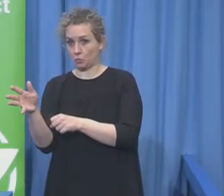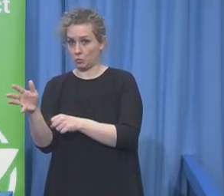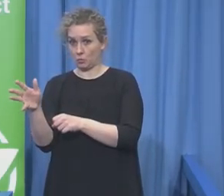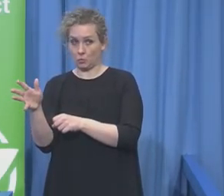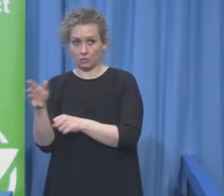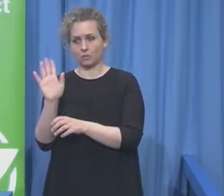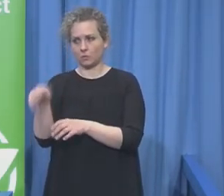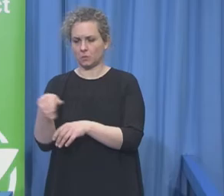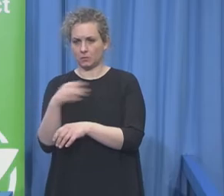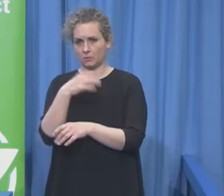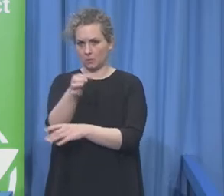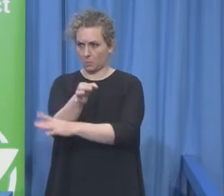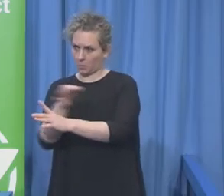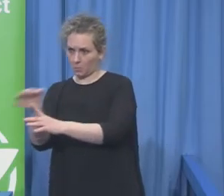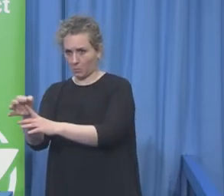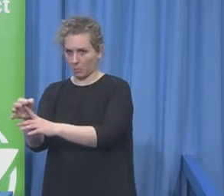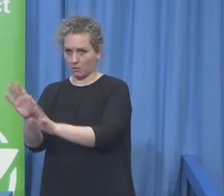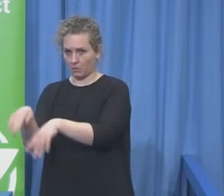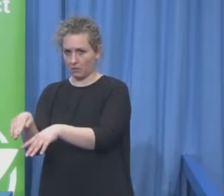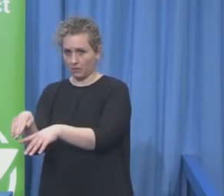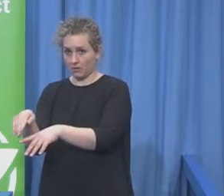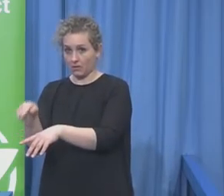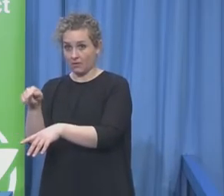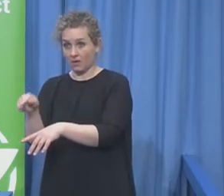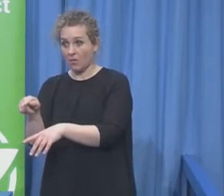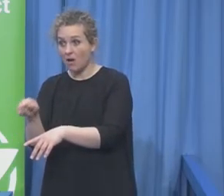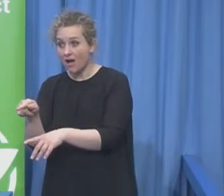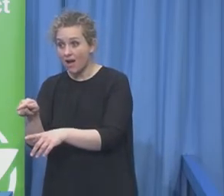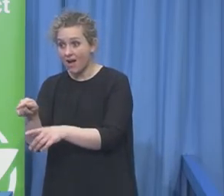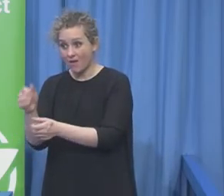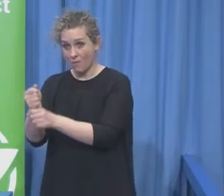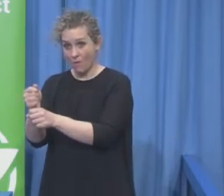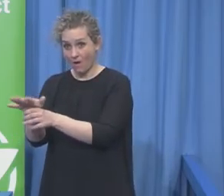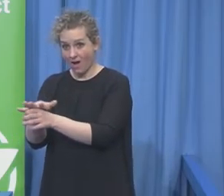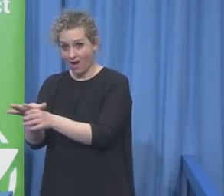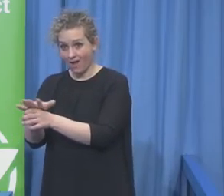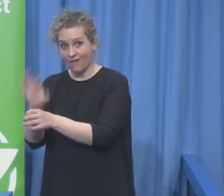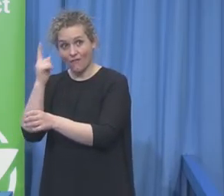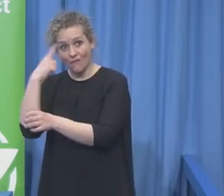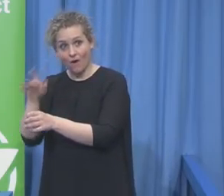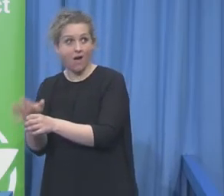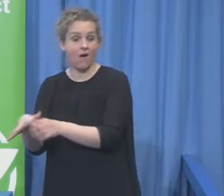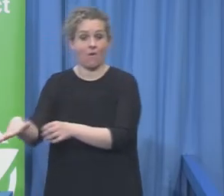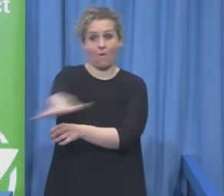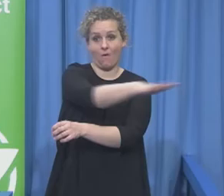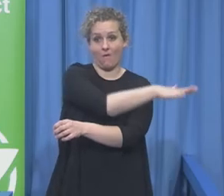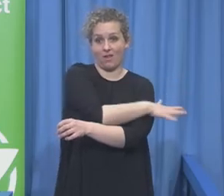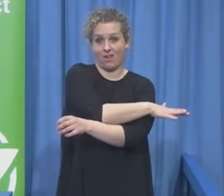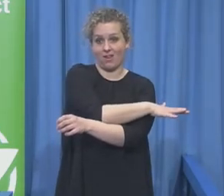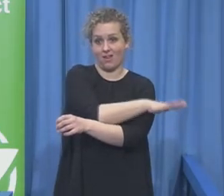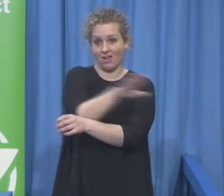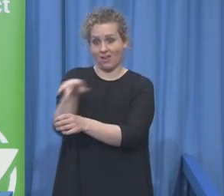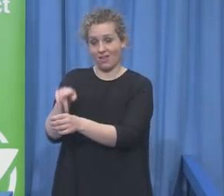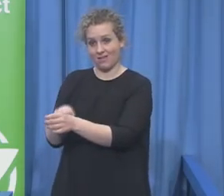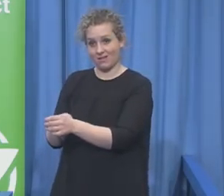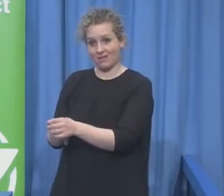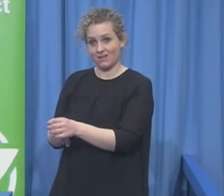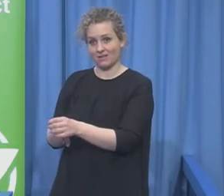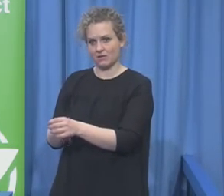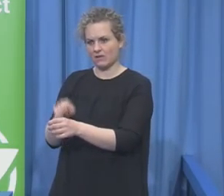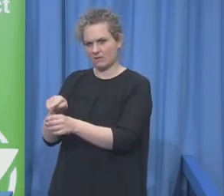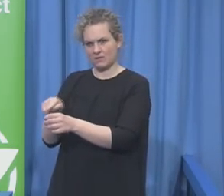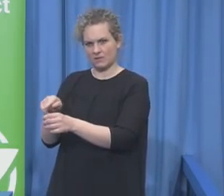with the sector skill council so that, you know, we can come up with, you know, adopt their JDs